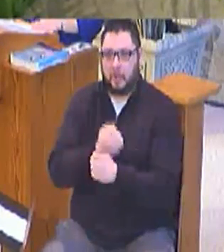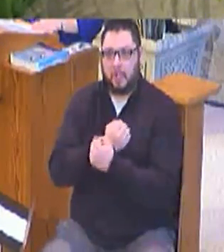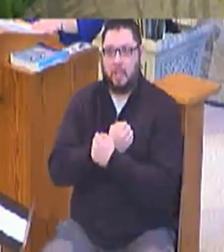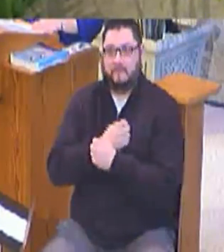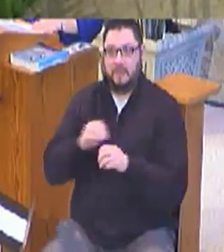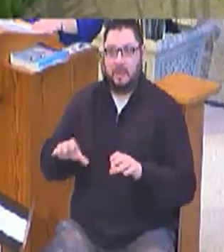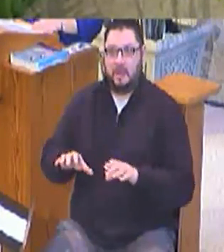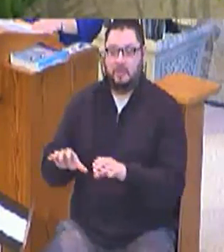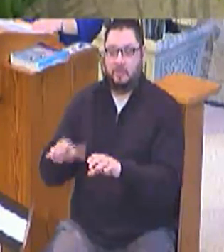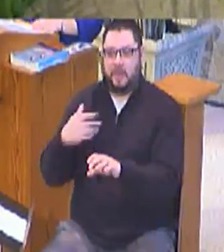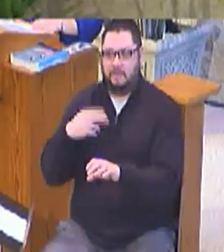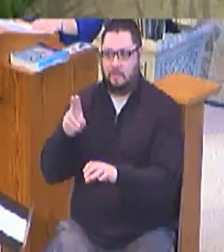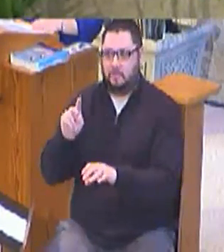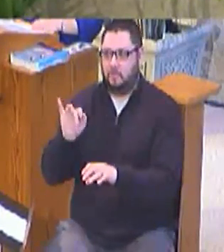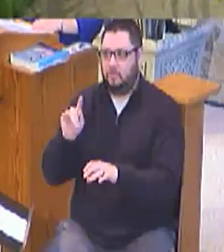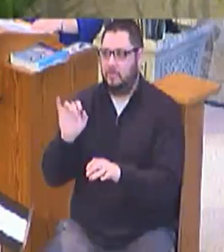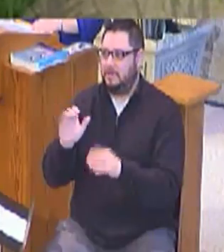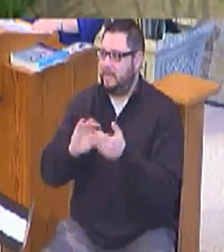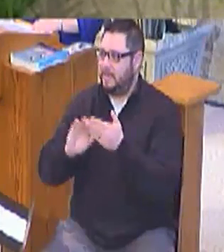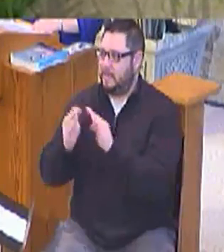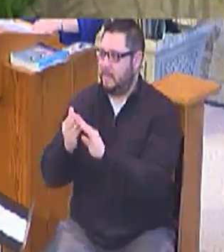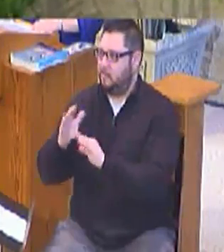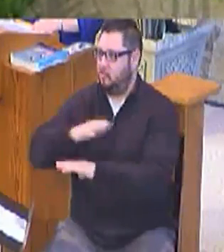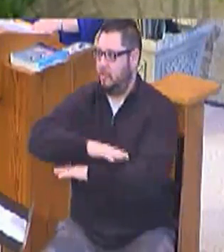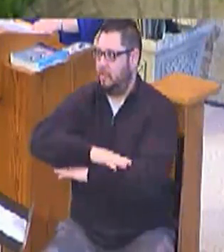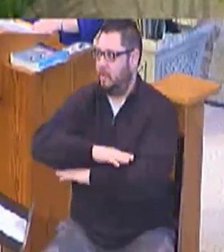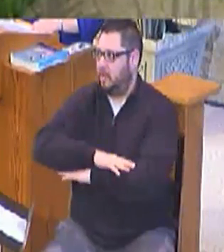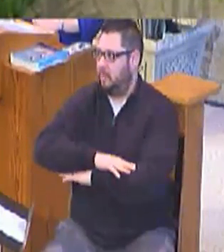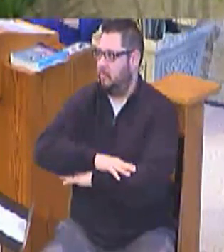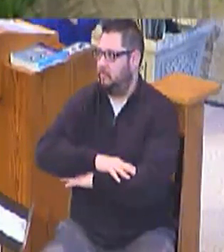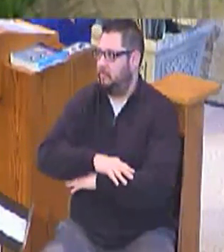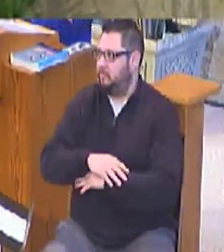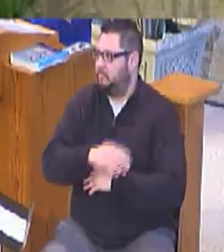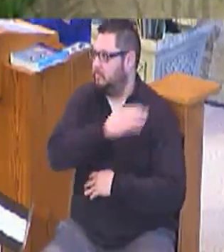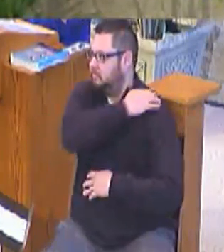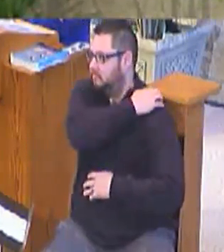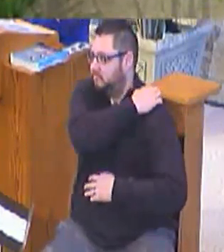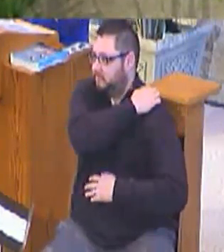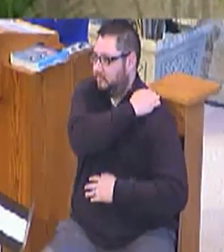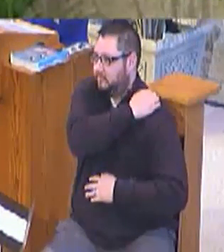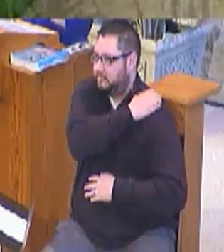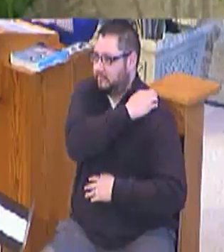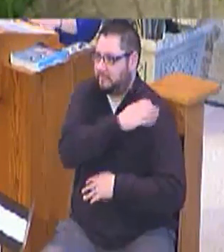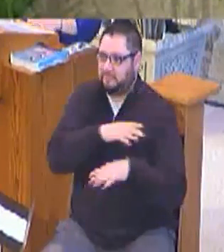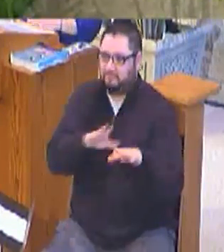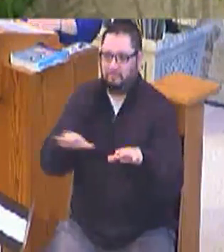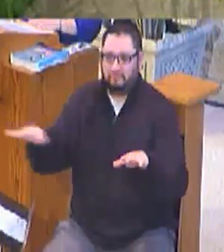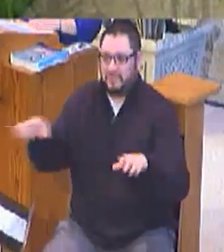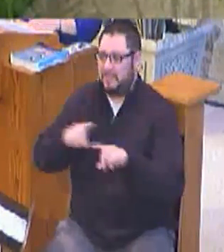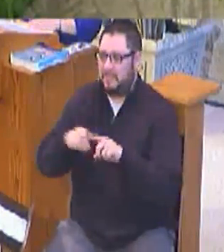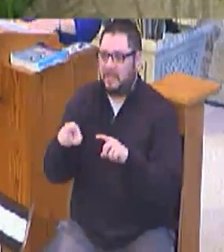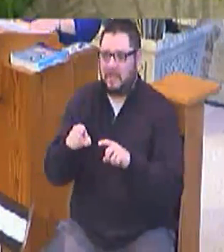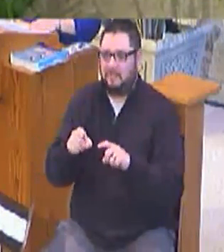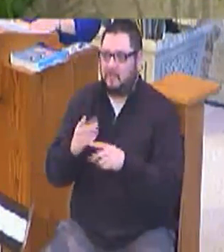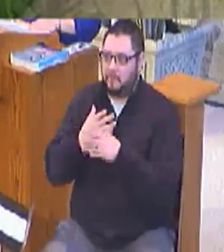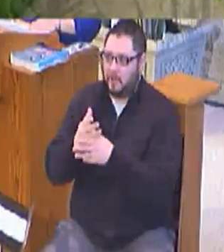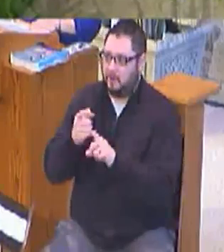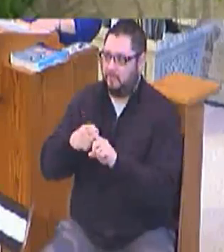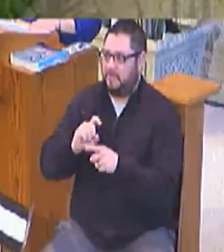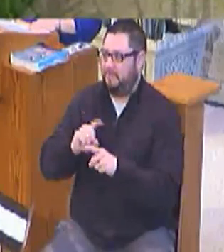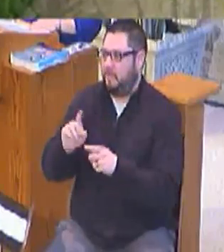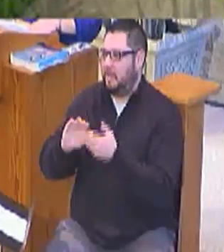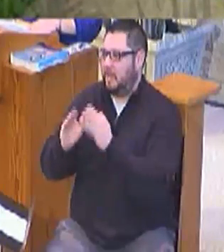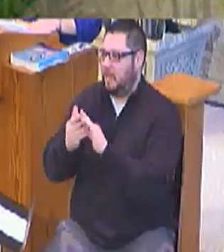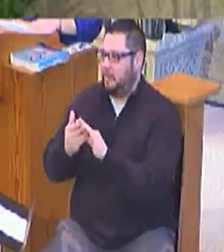action, we have the Unity and Community tables. We will have tables with different partners from our community outreach